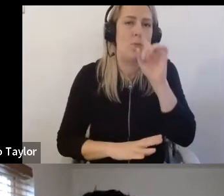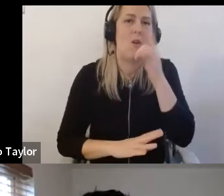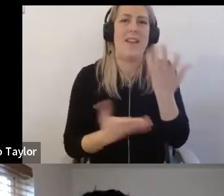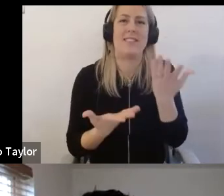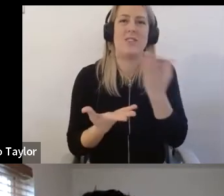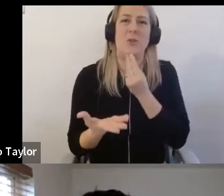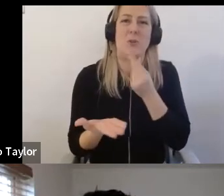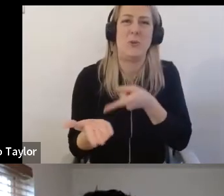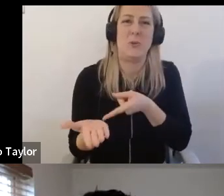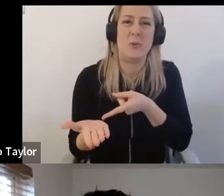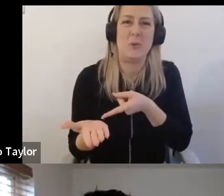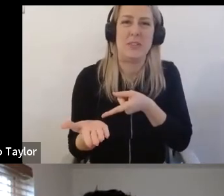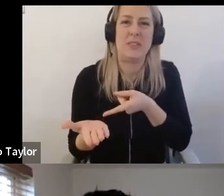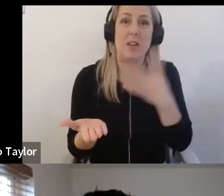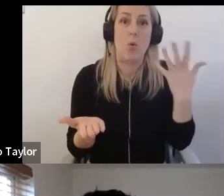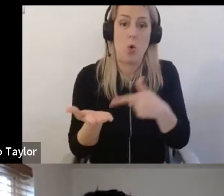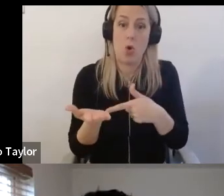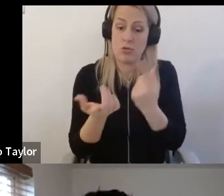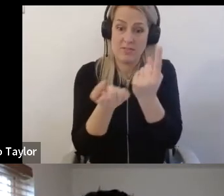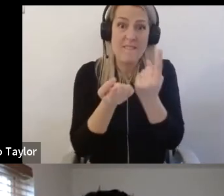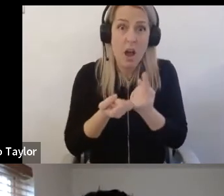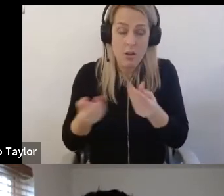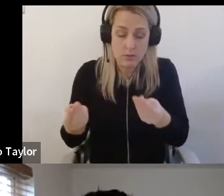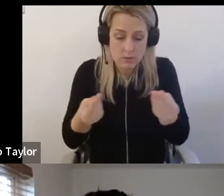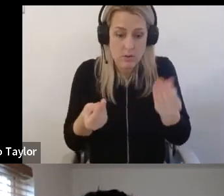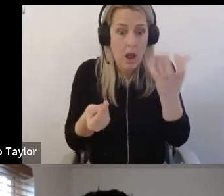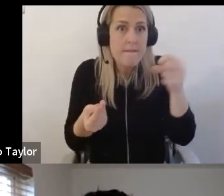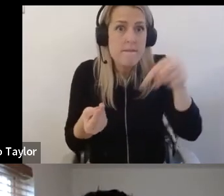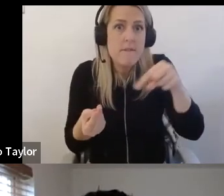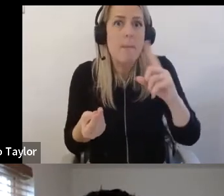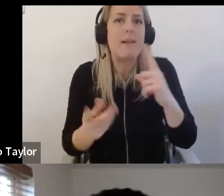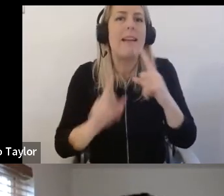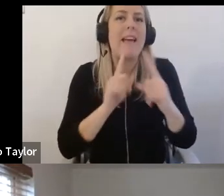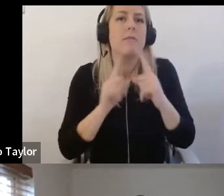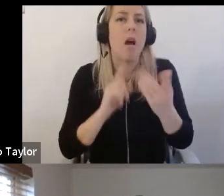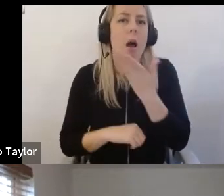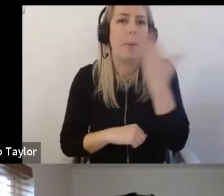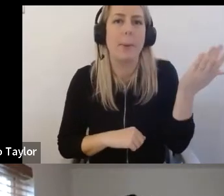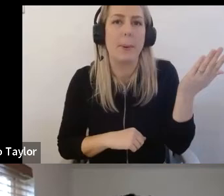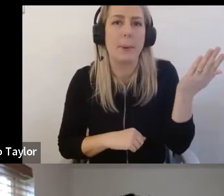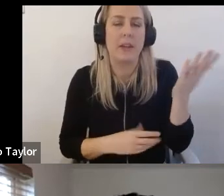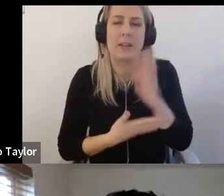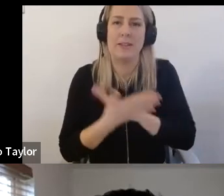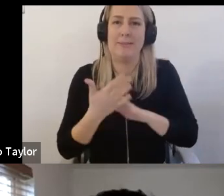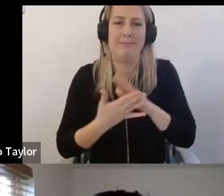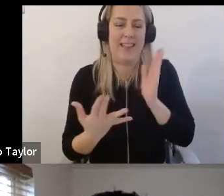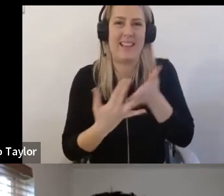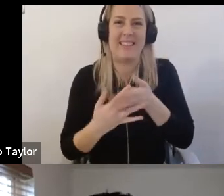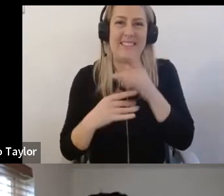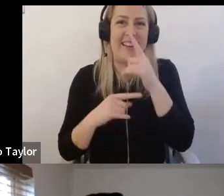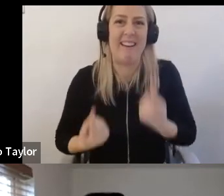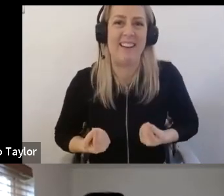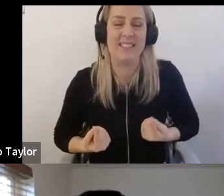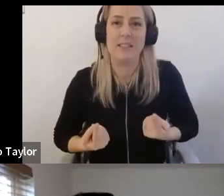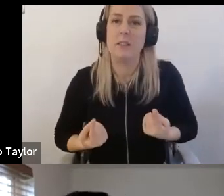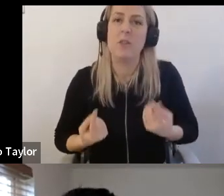but you don't have data, which is something we heard when we ran the survey, you still can't access it. So there are